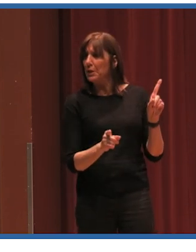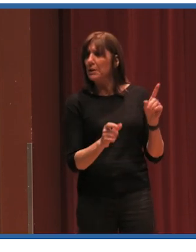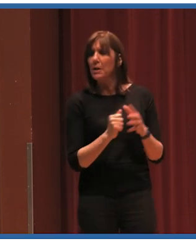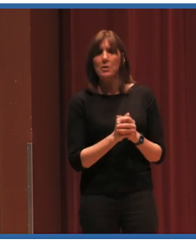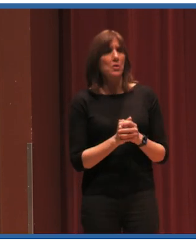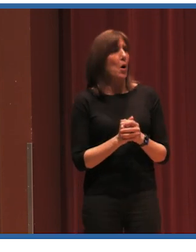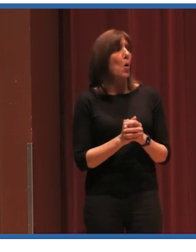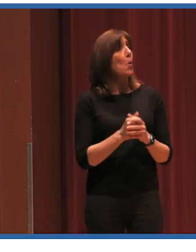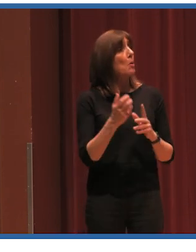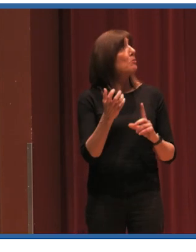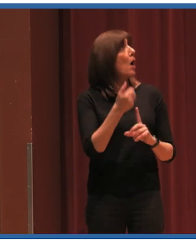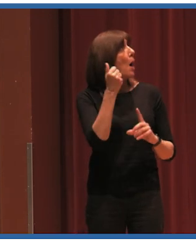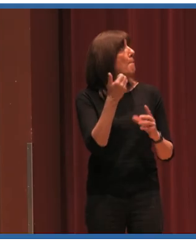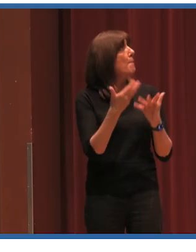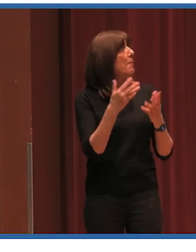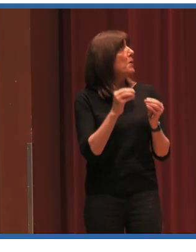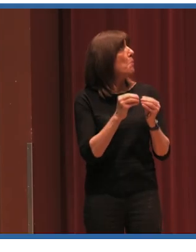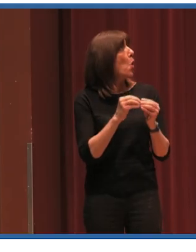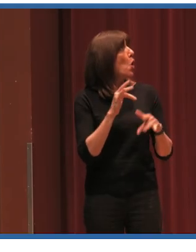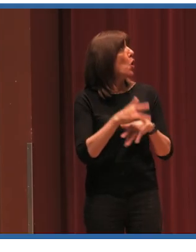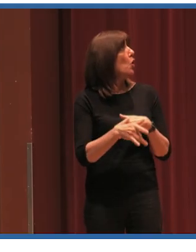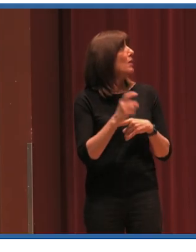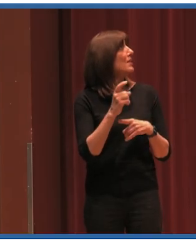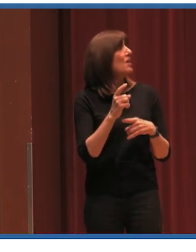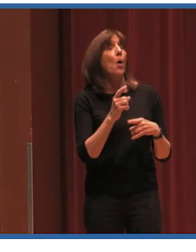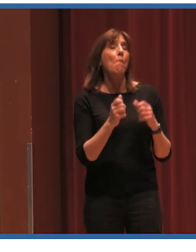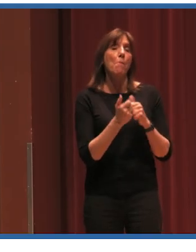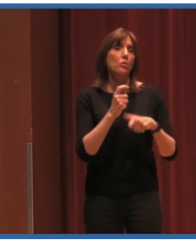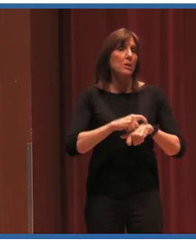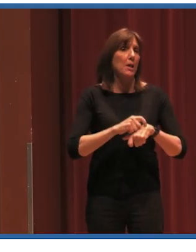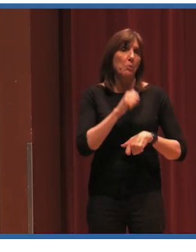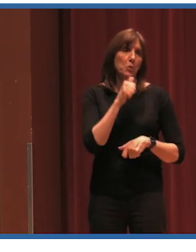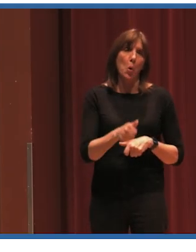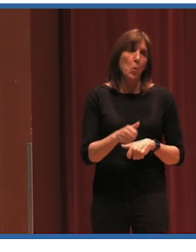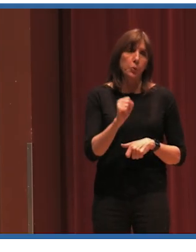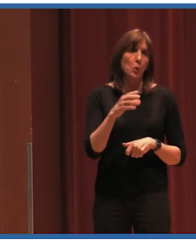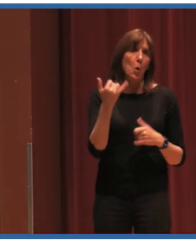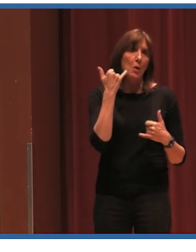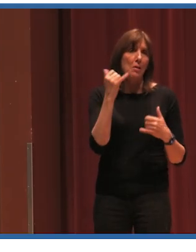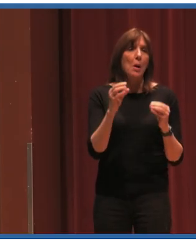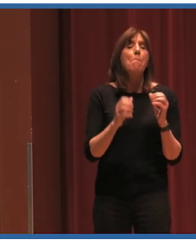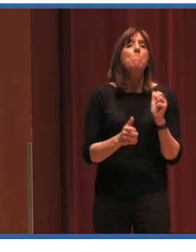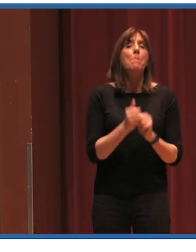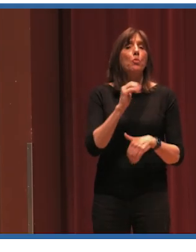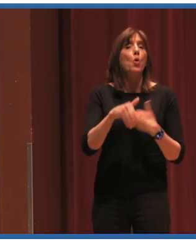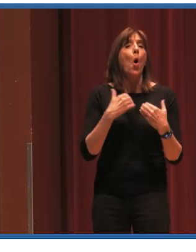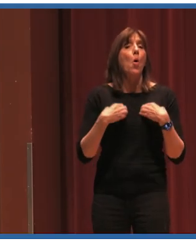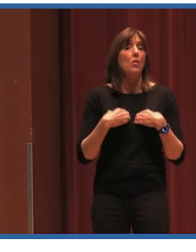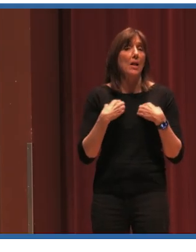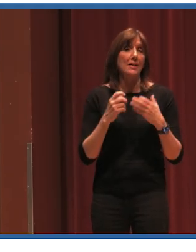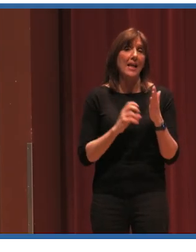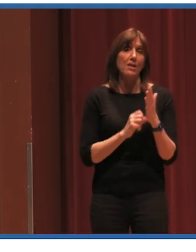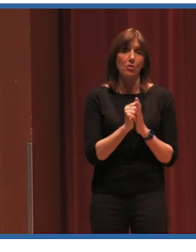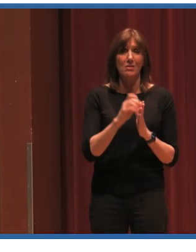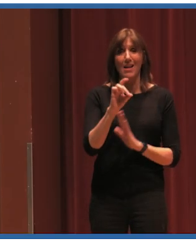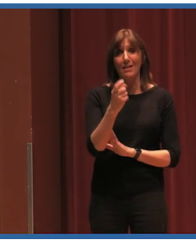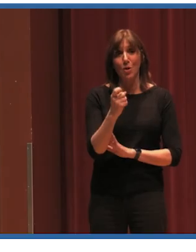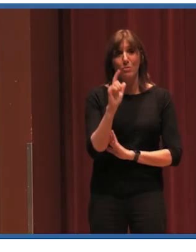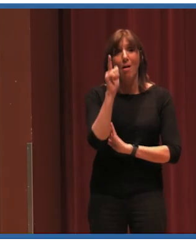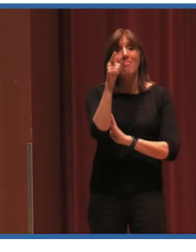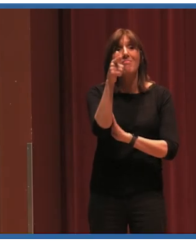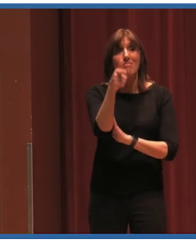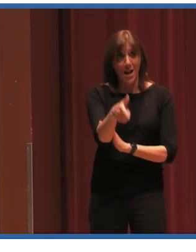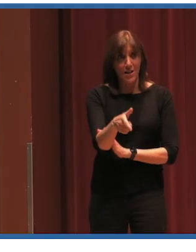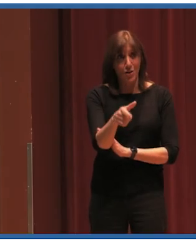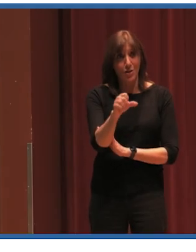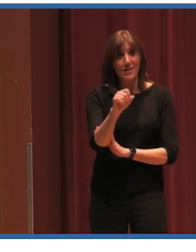detectable earlier. So we see kind of across the board about 3/4 or more of lung cancers are diagnosed at a late stage. That